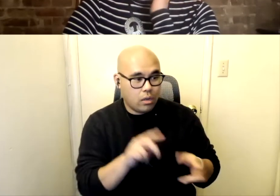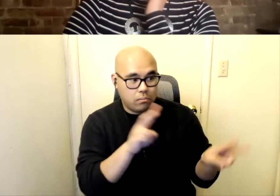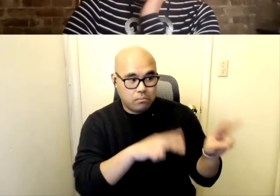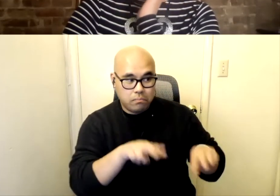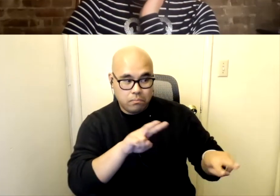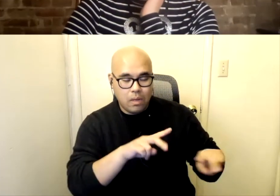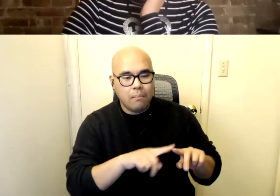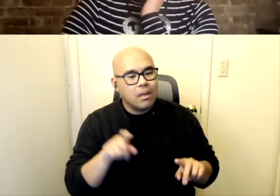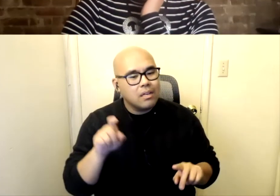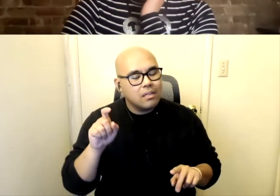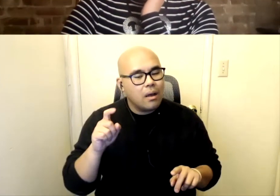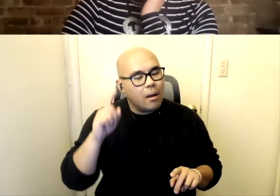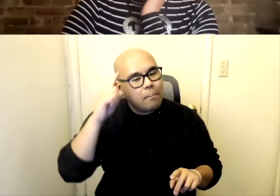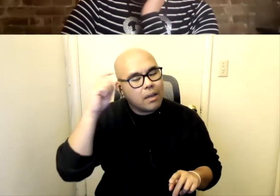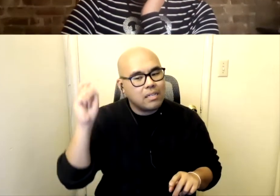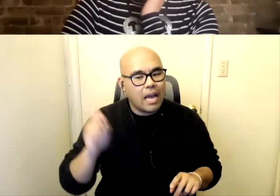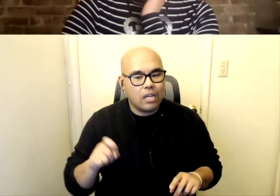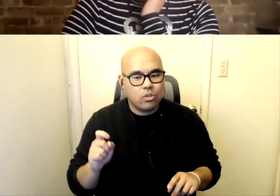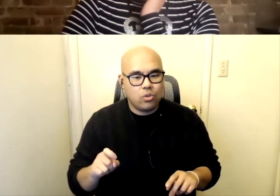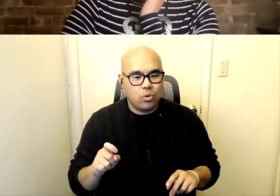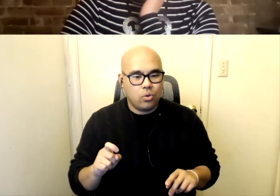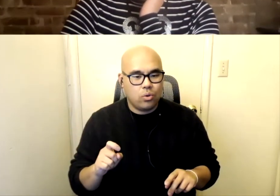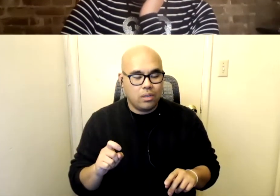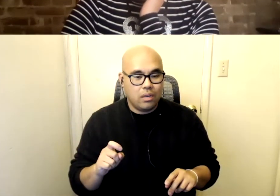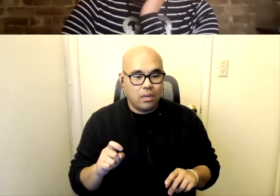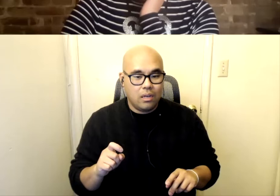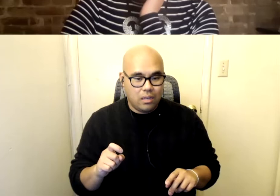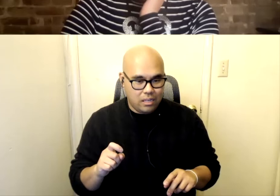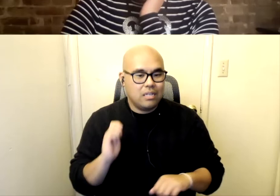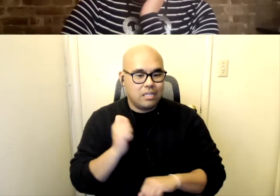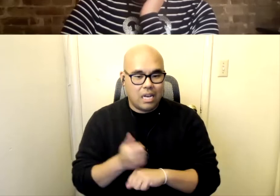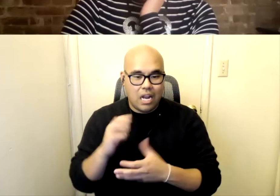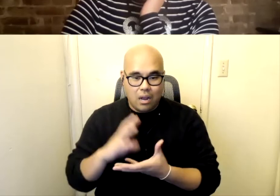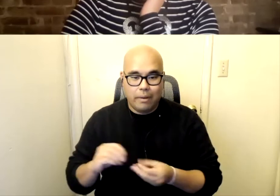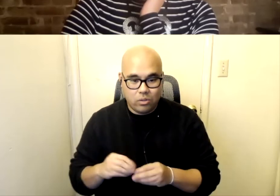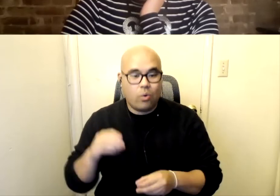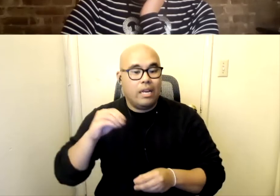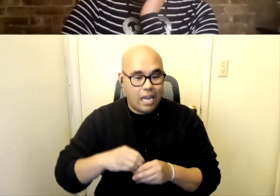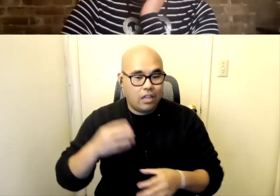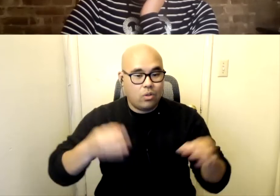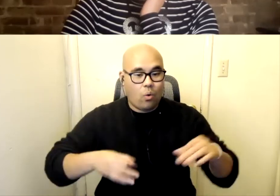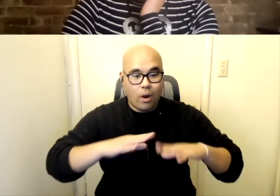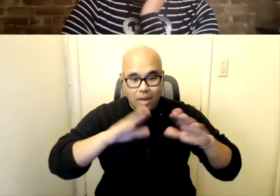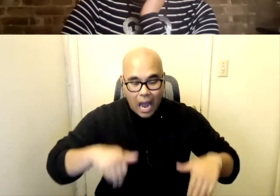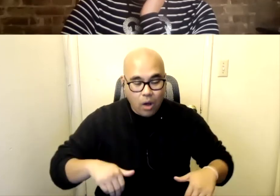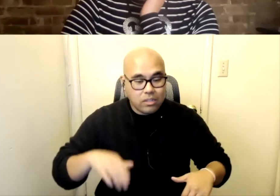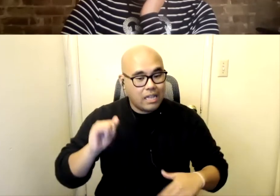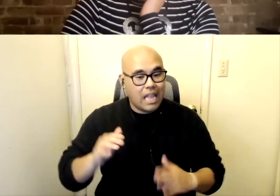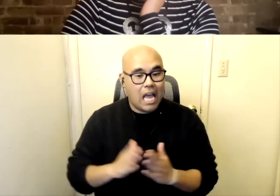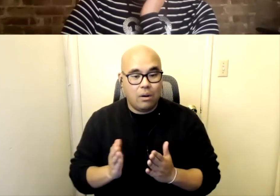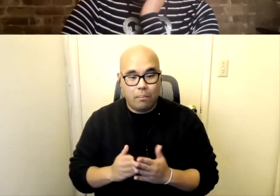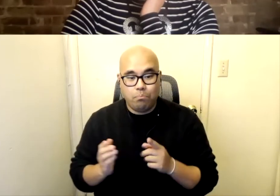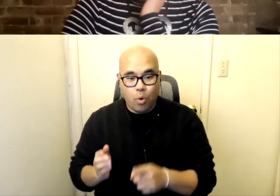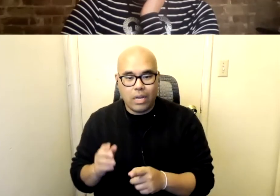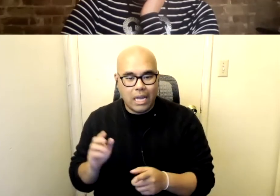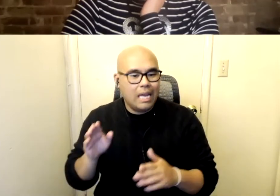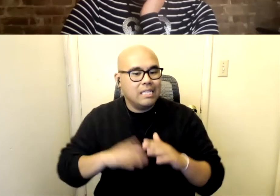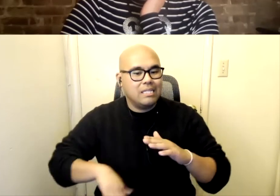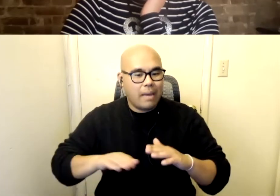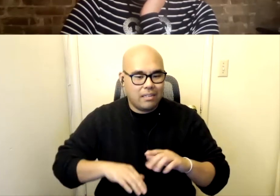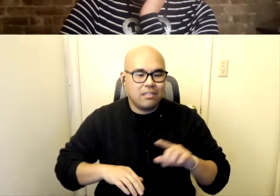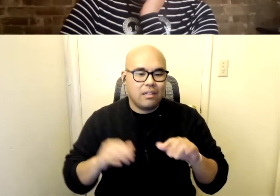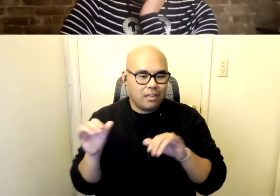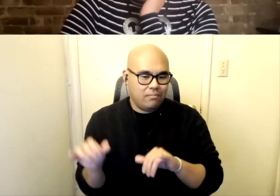court, a trial in a courthouse, and the courthouse in the book is basically the Iowa City